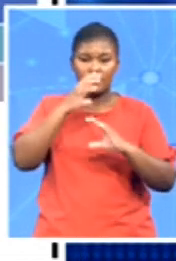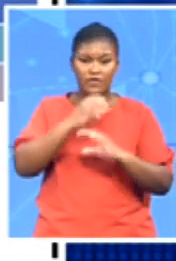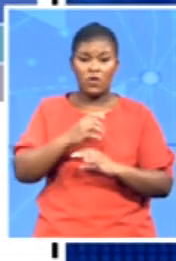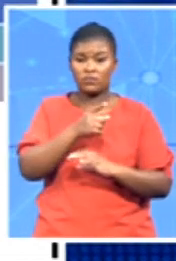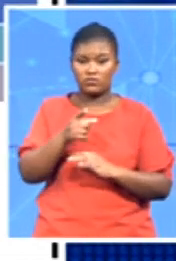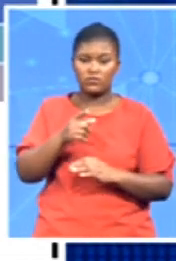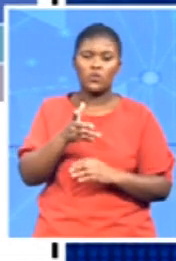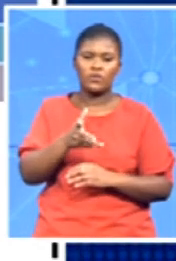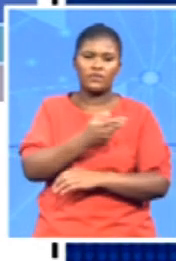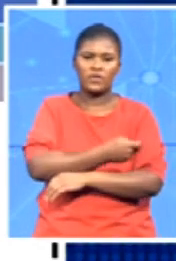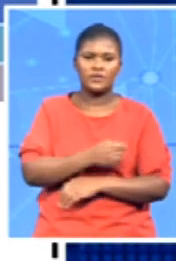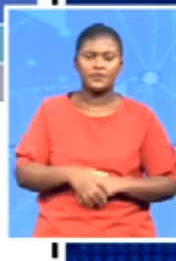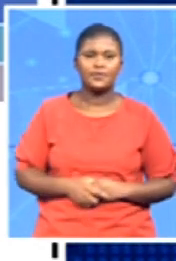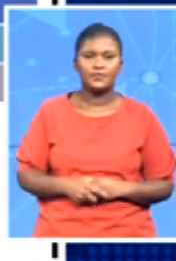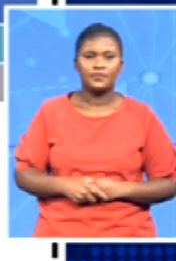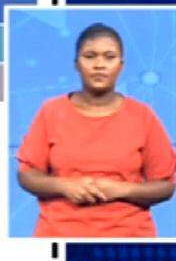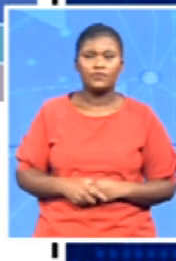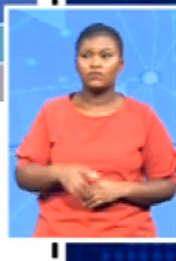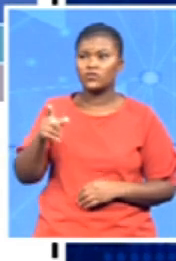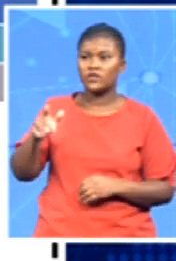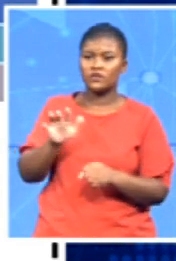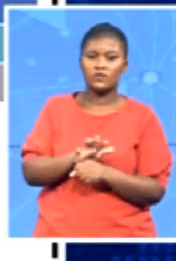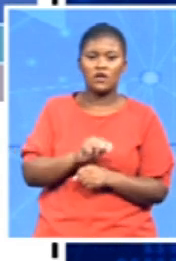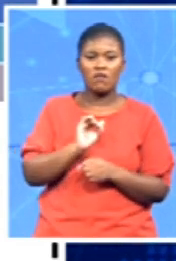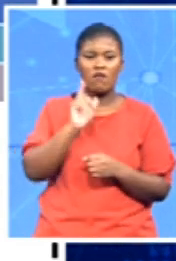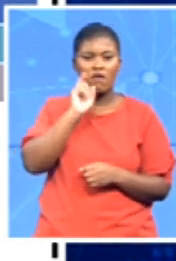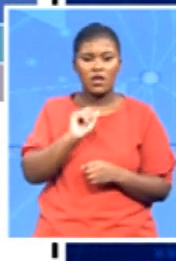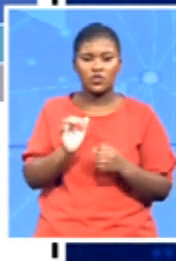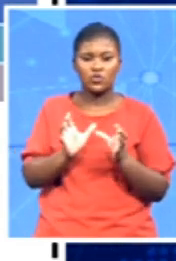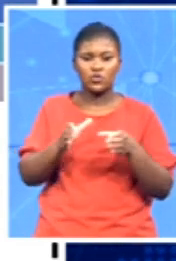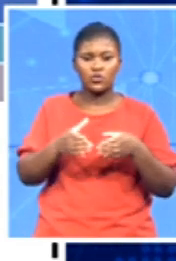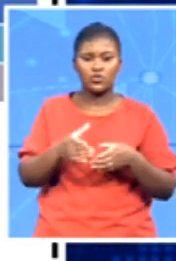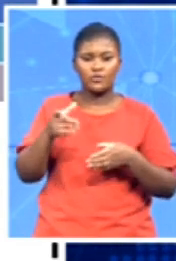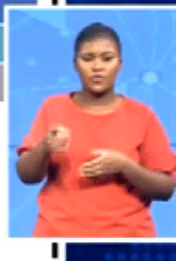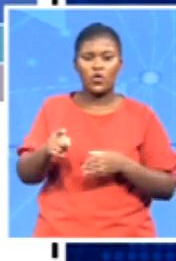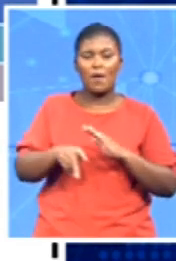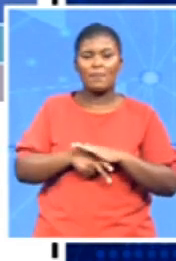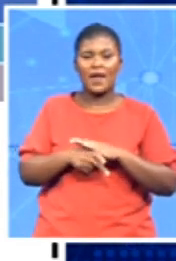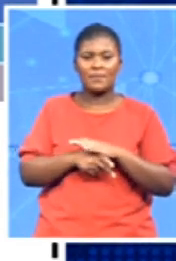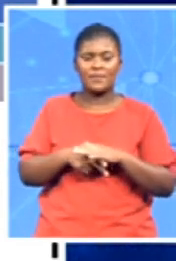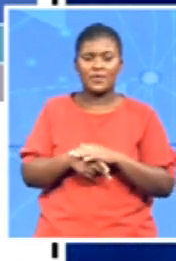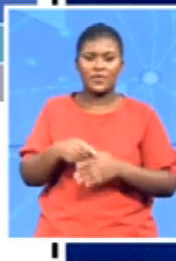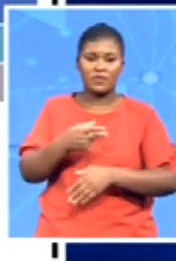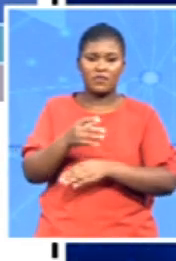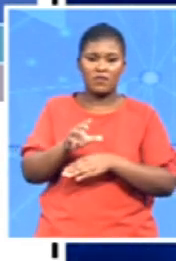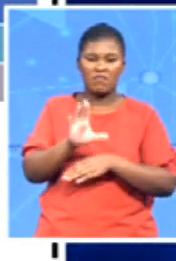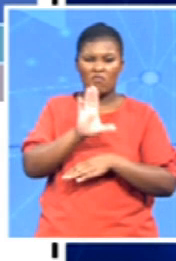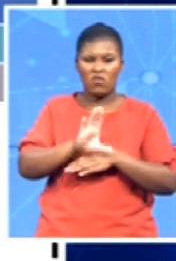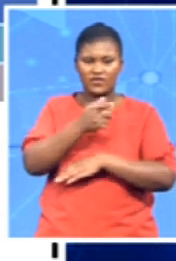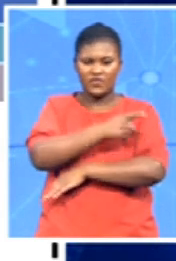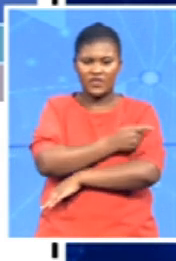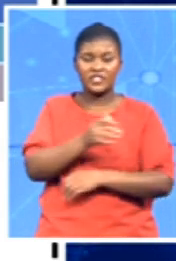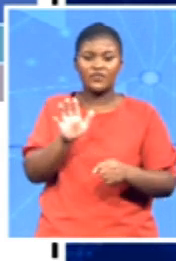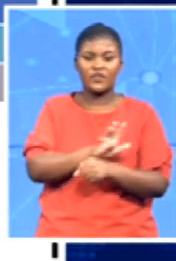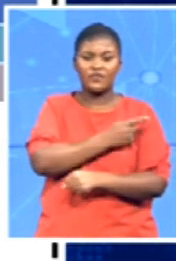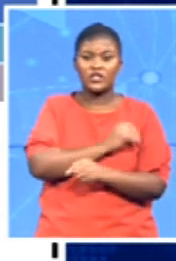is the coverage per age group then for that, what we call the primary course, and you can then see that the fully vaccinated over 60 is